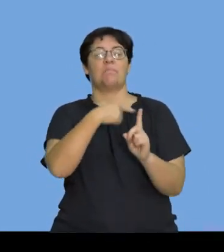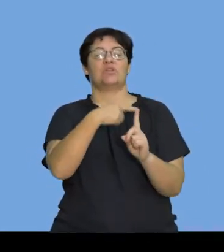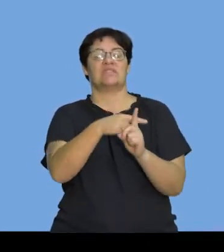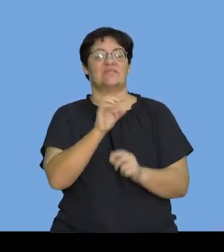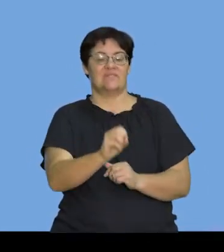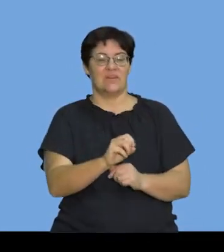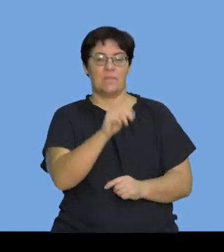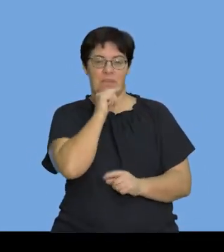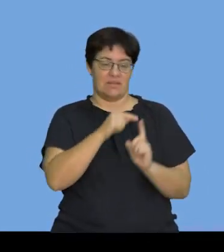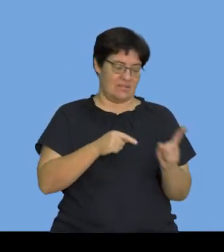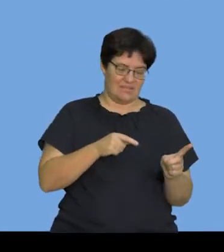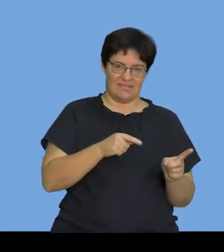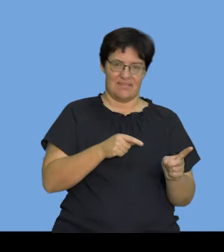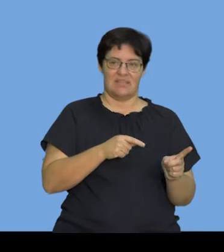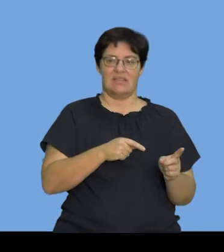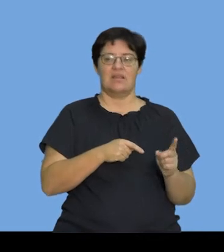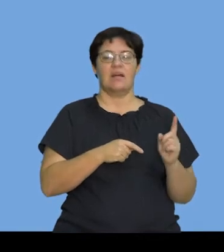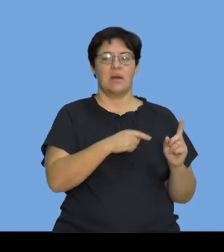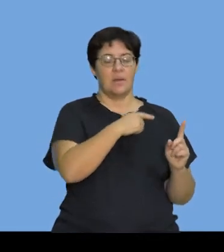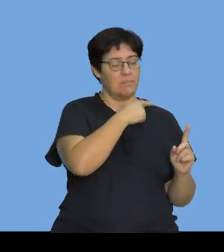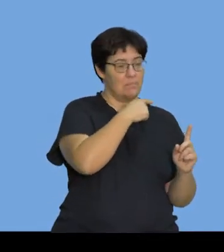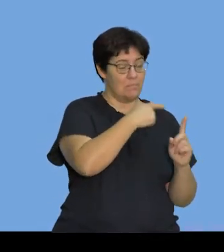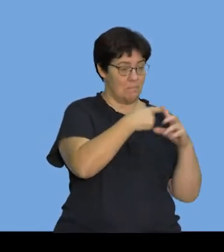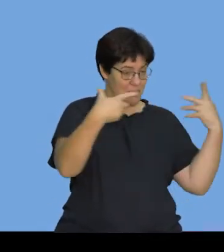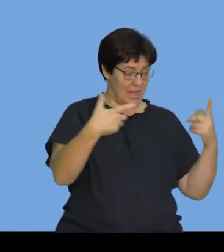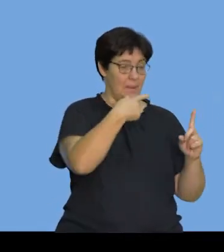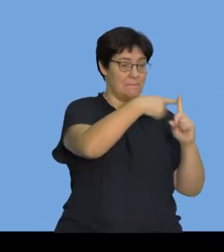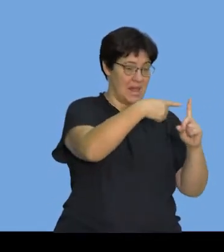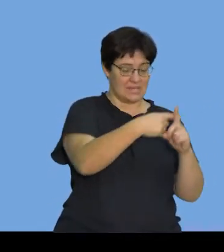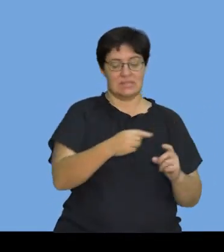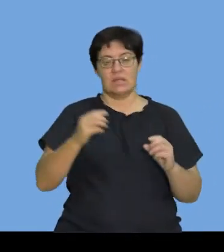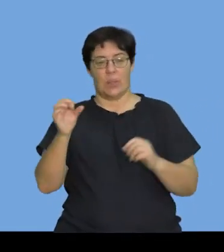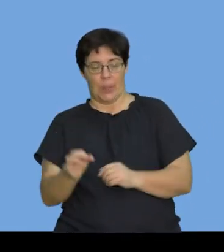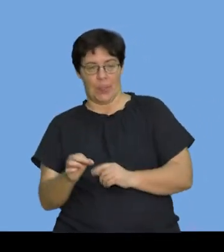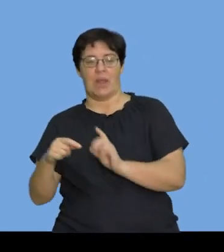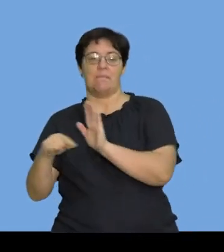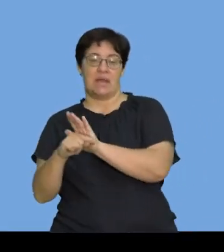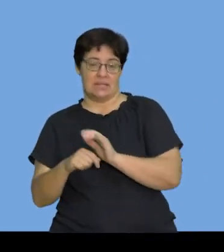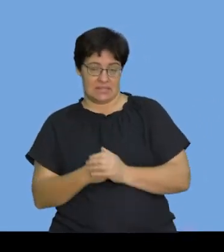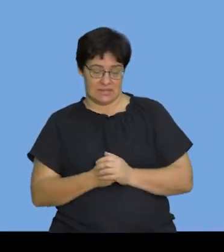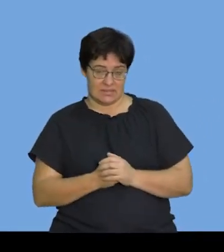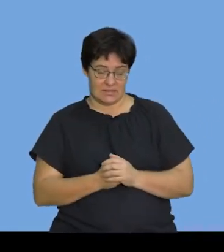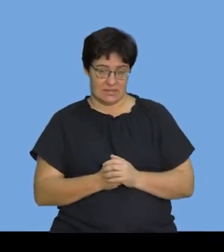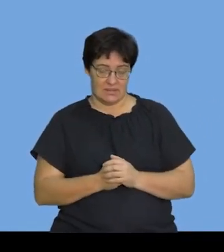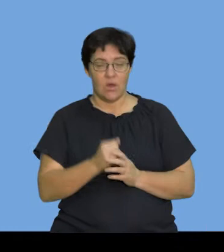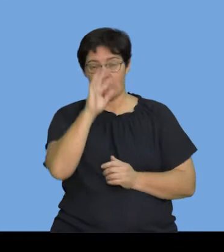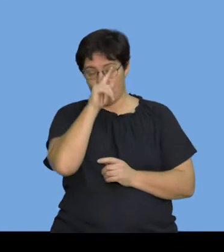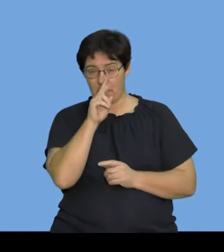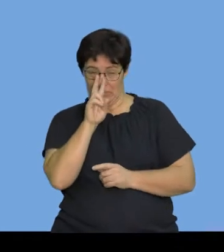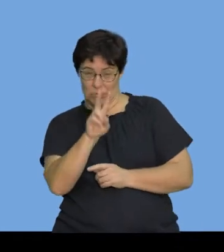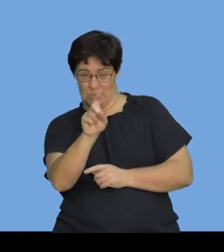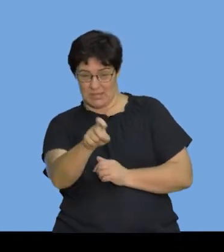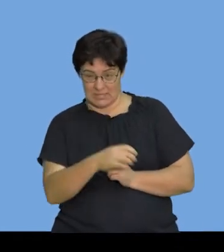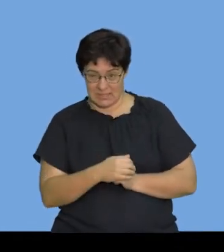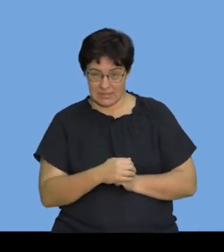signs must be, the bigger factor must be a plus. Because the last term is a minus, remember I said you need to look at that. The